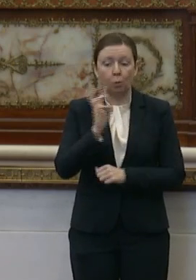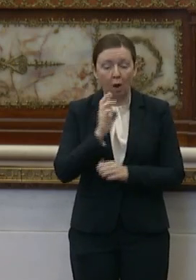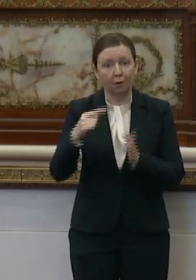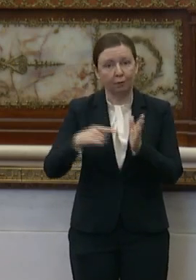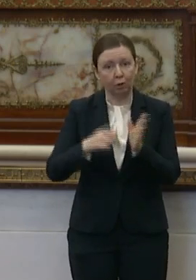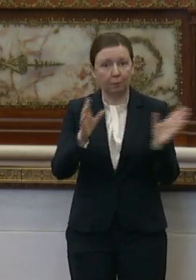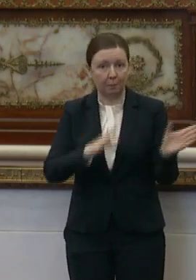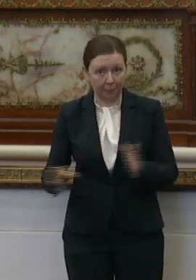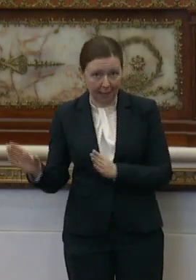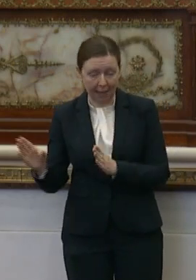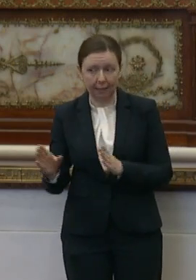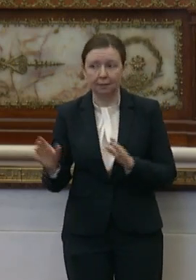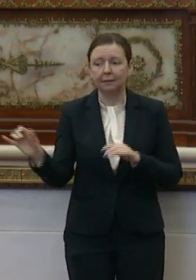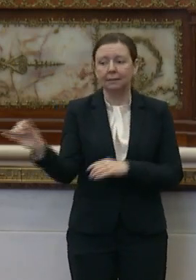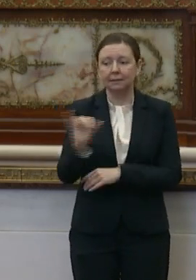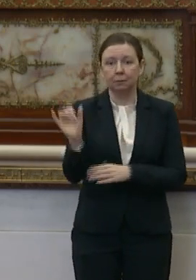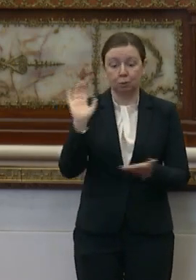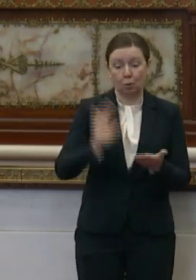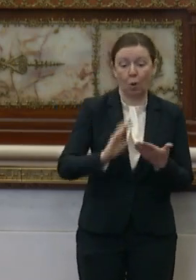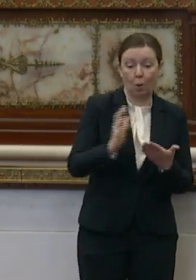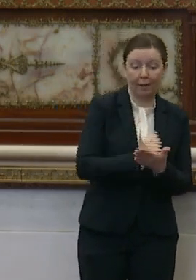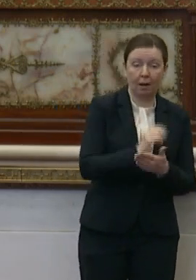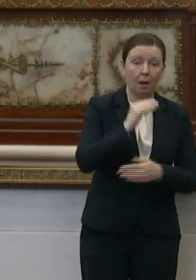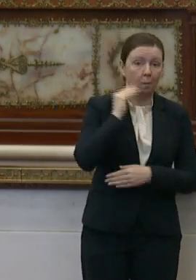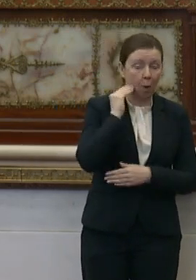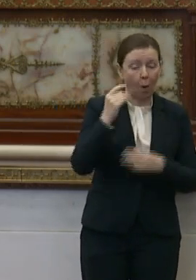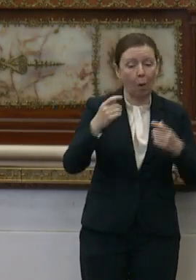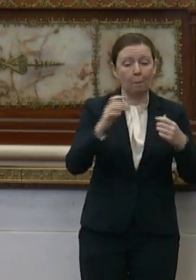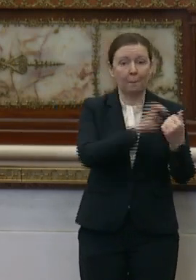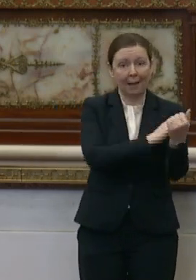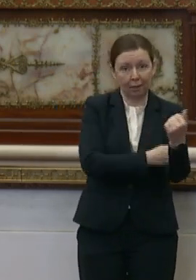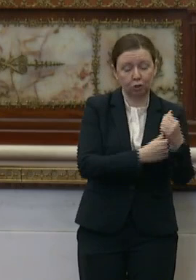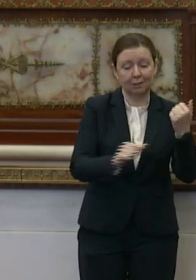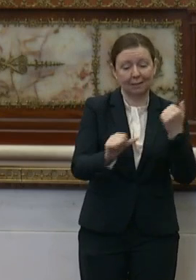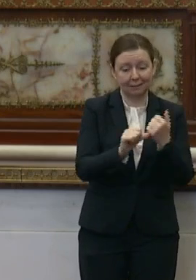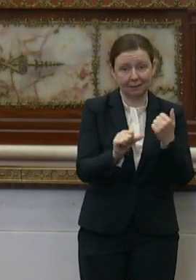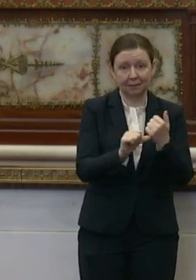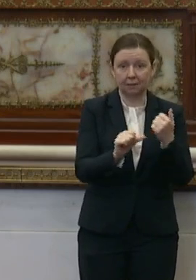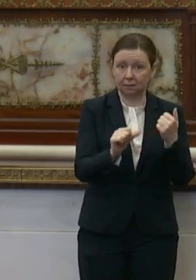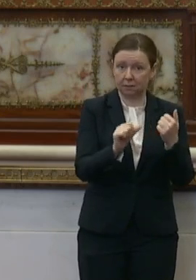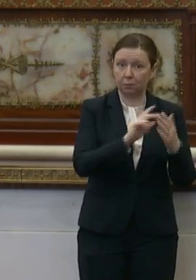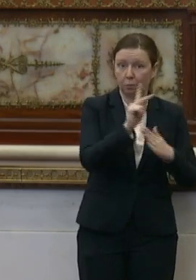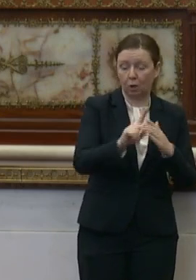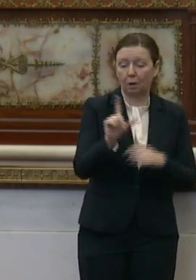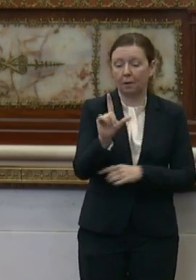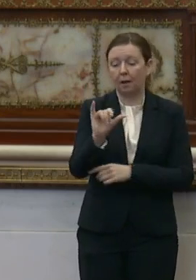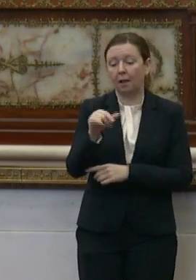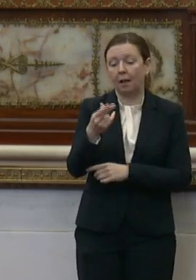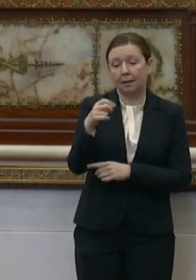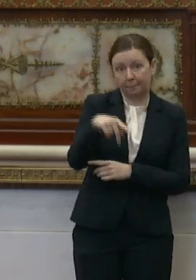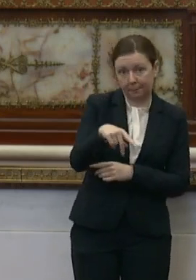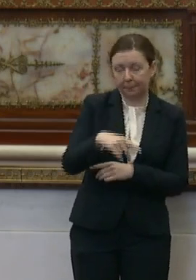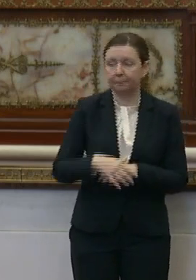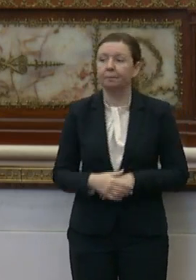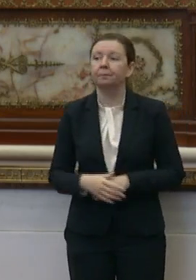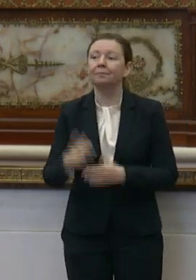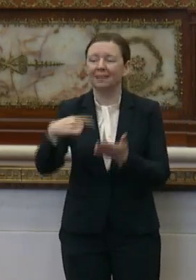plan similar to the low-income home energy assistance program, LIHEAP. And next week's calendar.